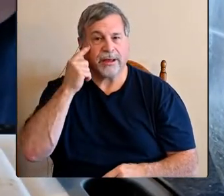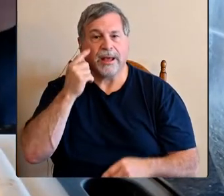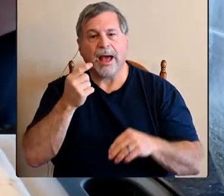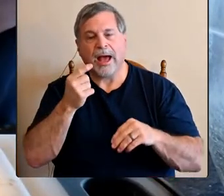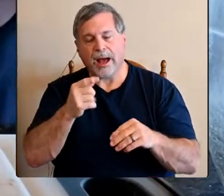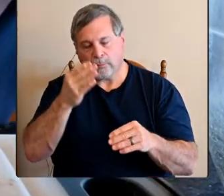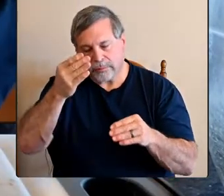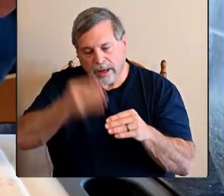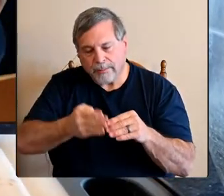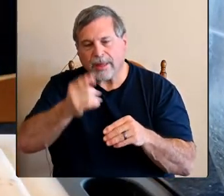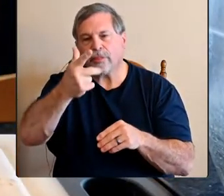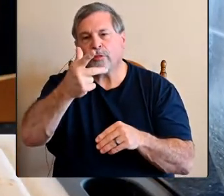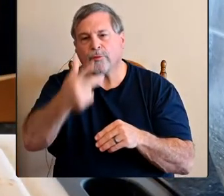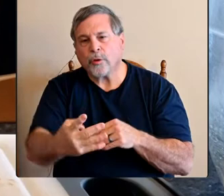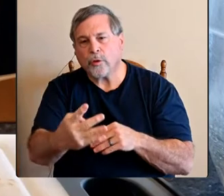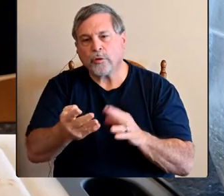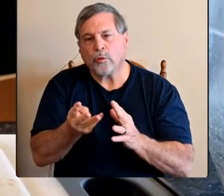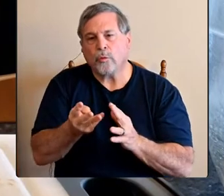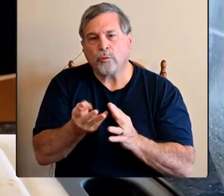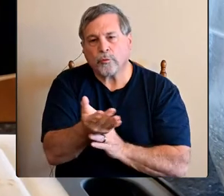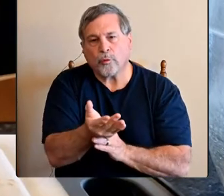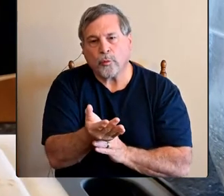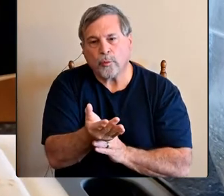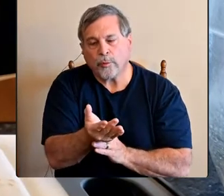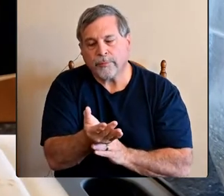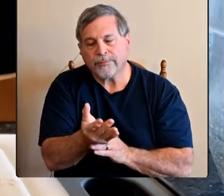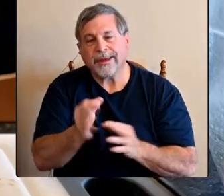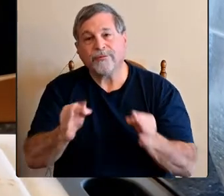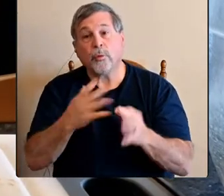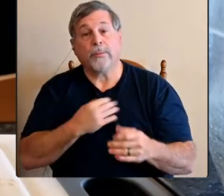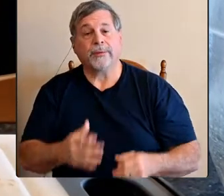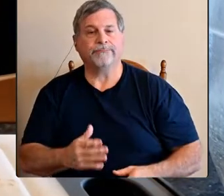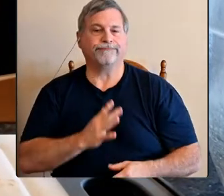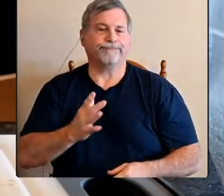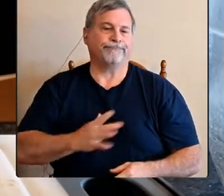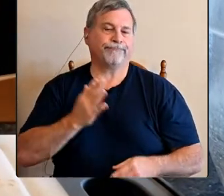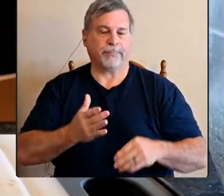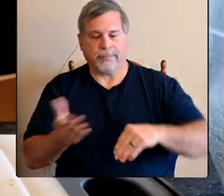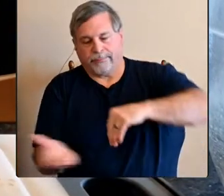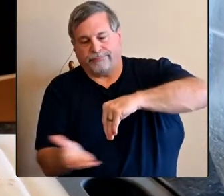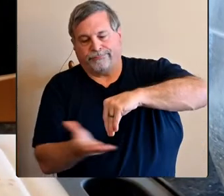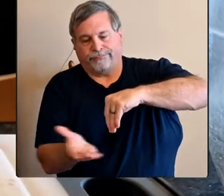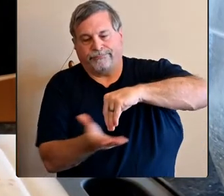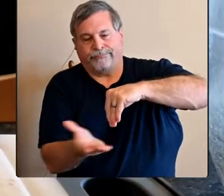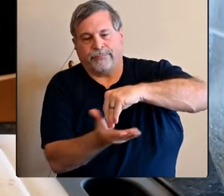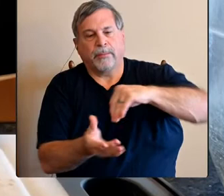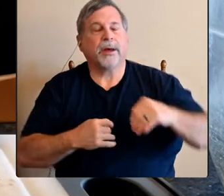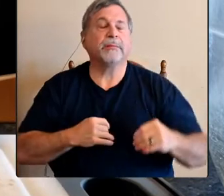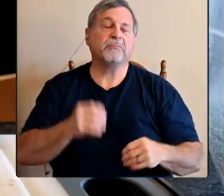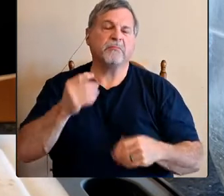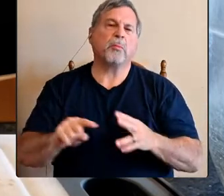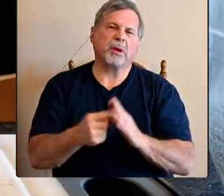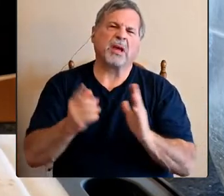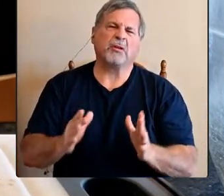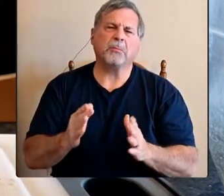slice it about three quarters the way through now if you want to do it like the chefs do they actually set it on the side and slice this way I find for